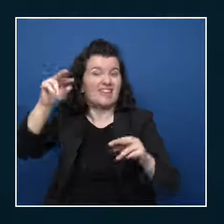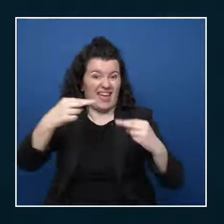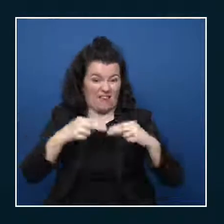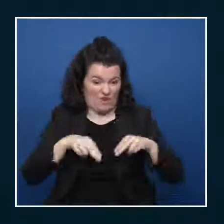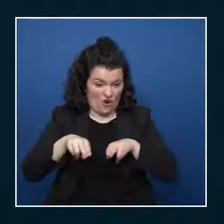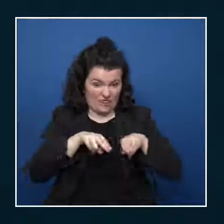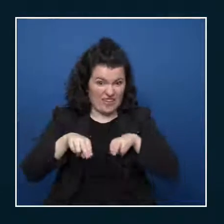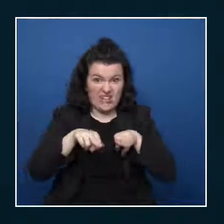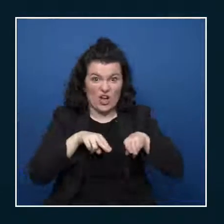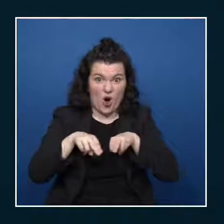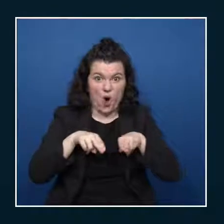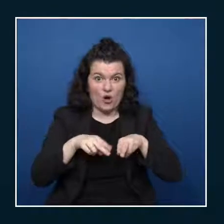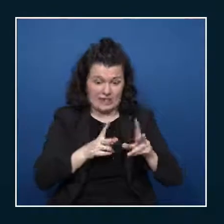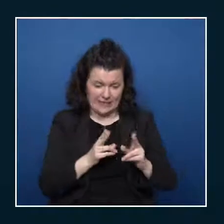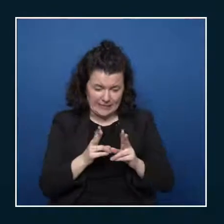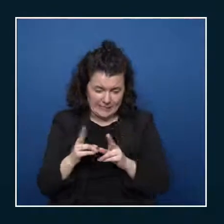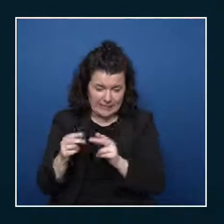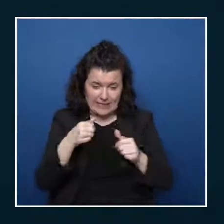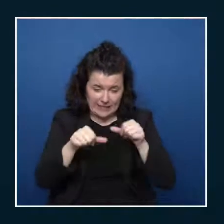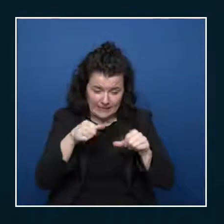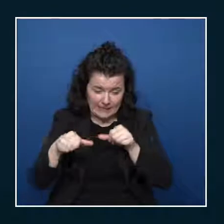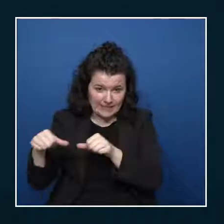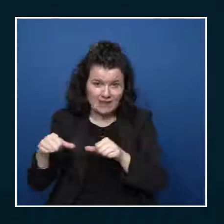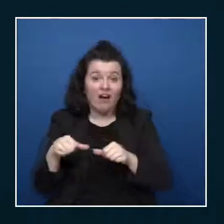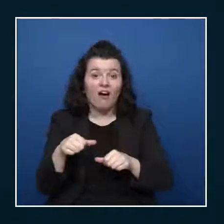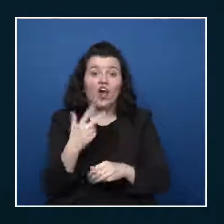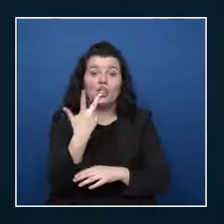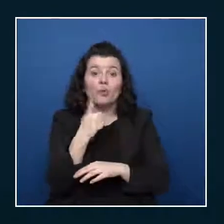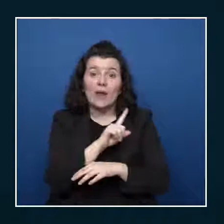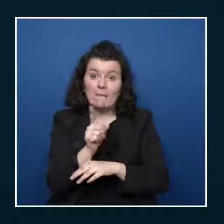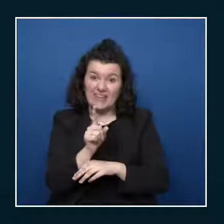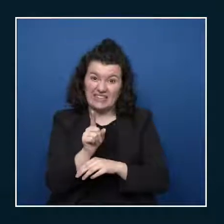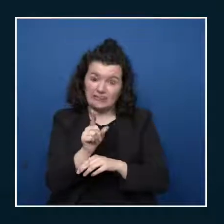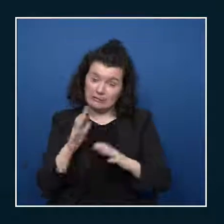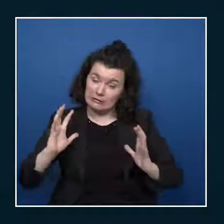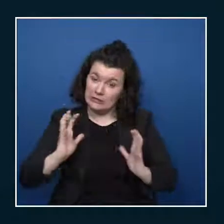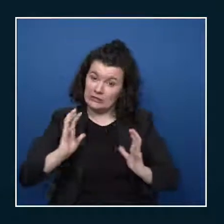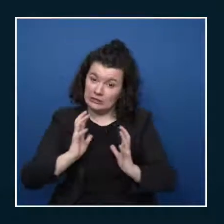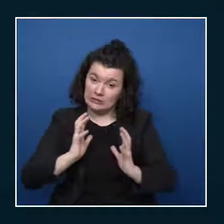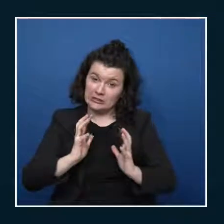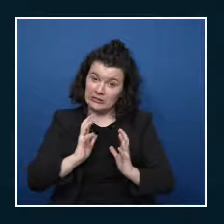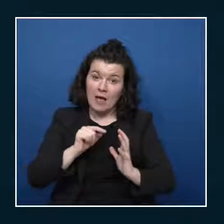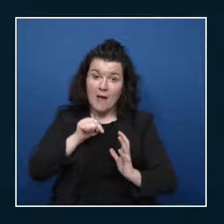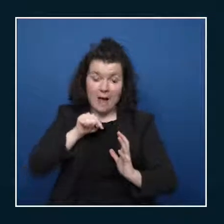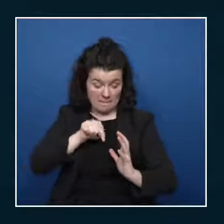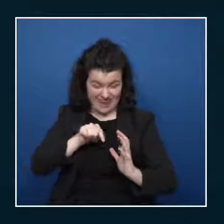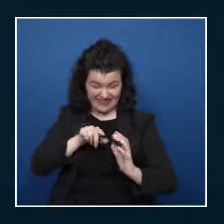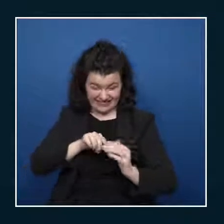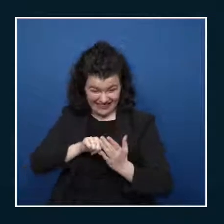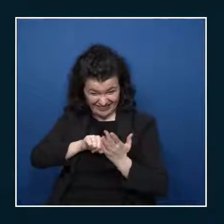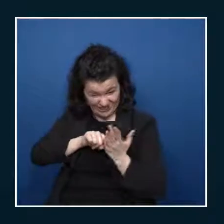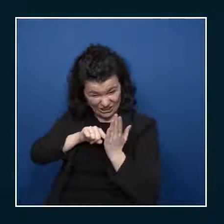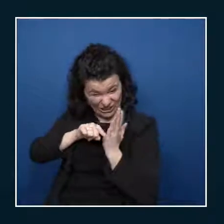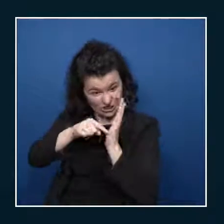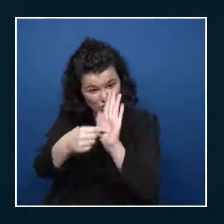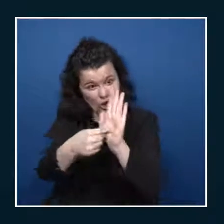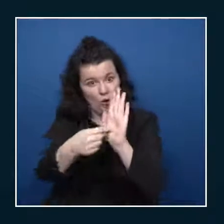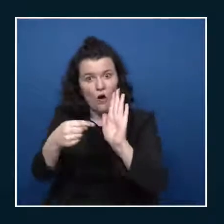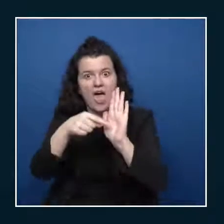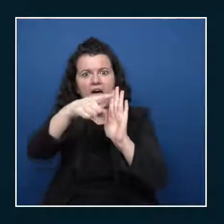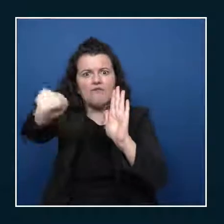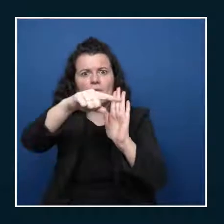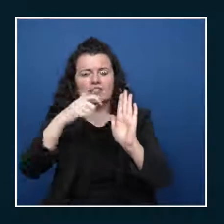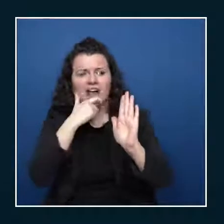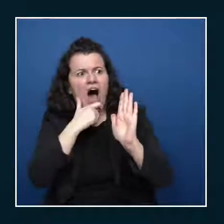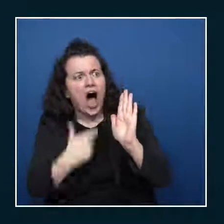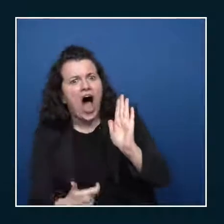look awesome. And that's a lot of pressure, a lot. And I see that That's among some hard. of my colleagues. Yeah,